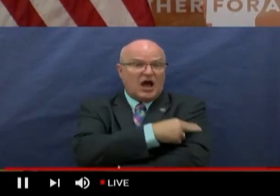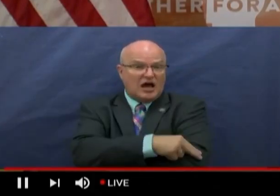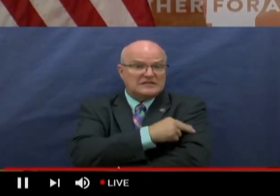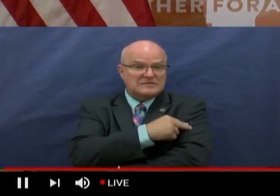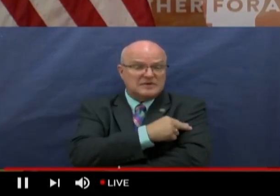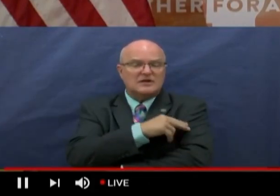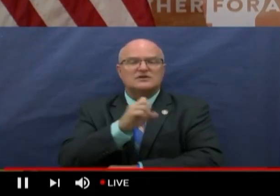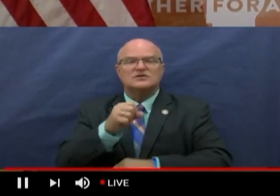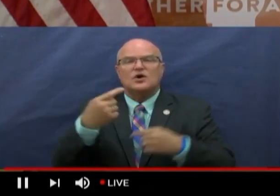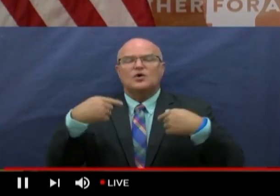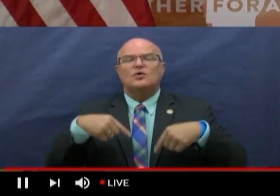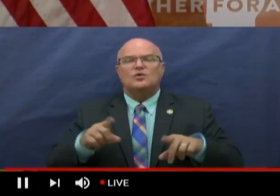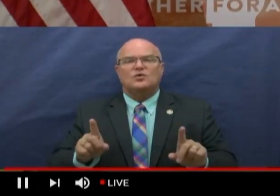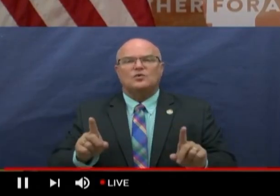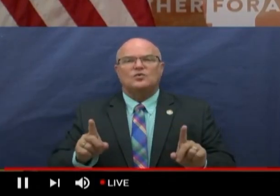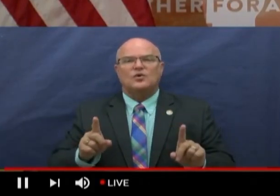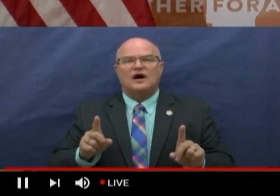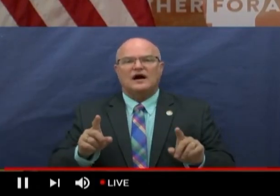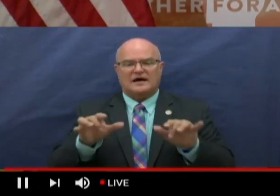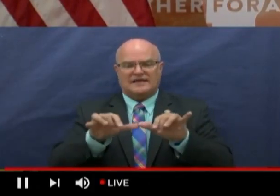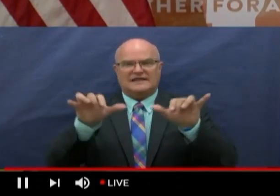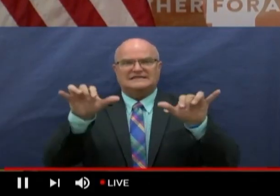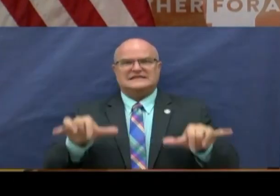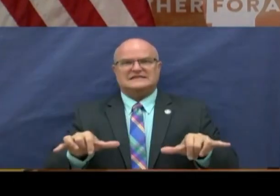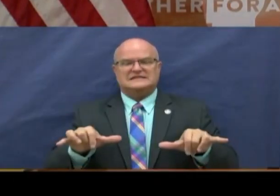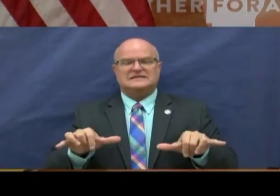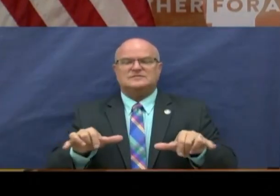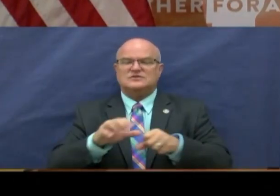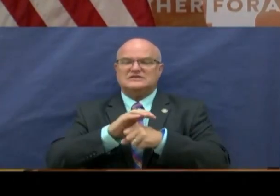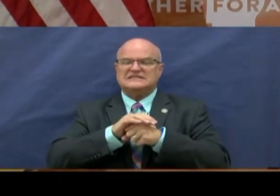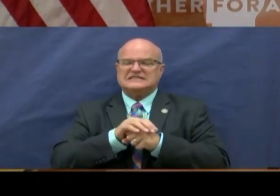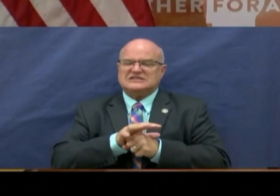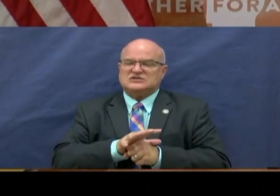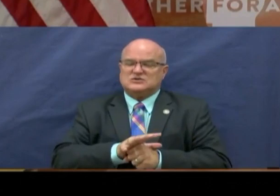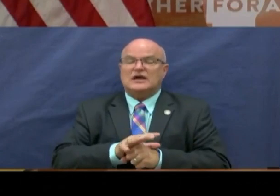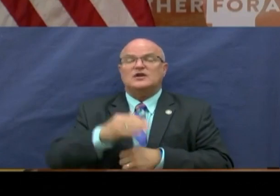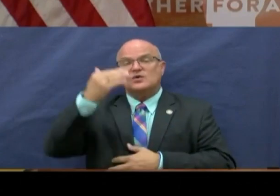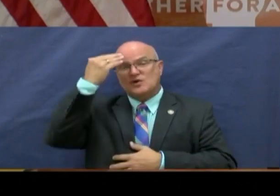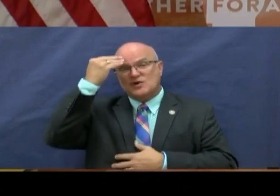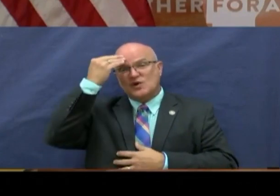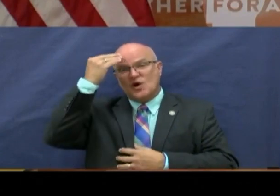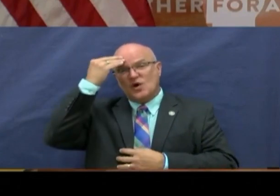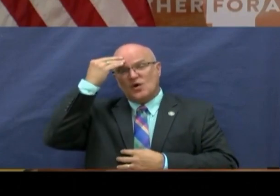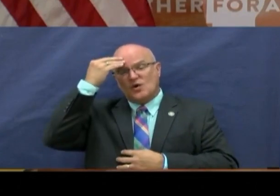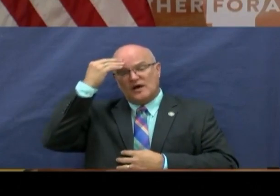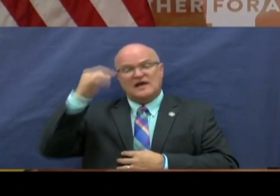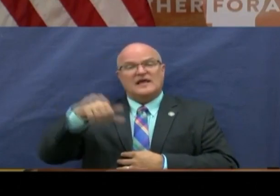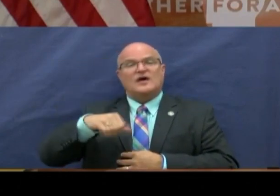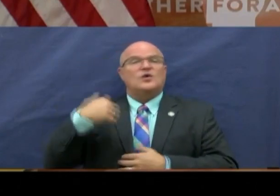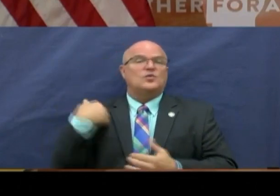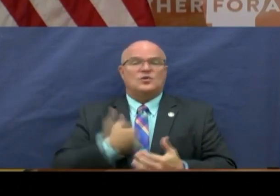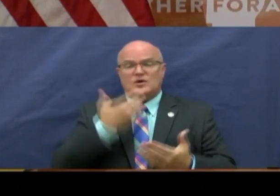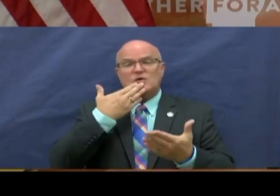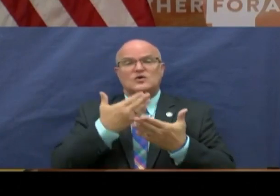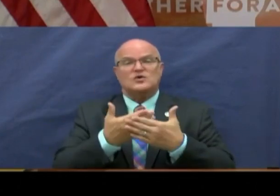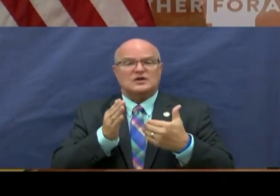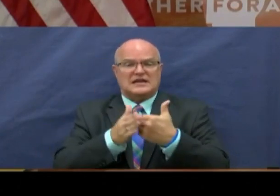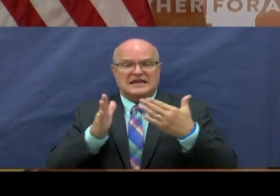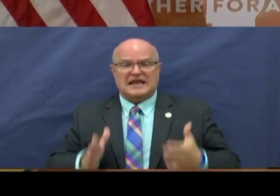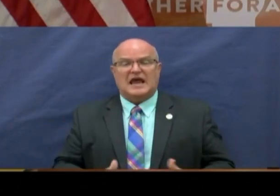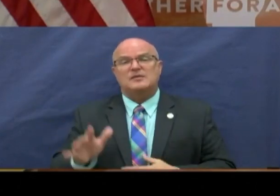And so while the systems are strained, it's good to know that we are being good neighbors as